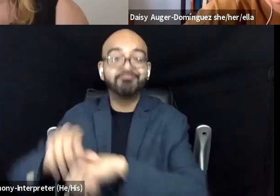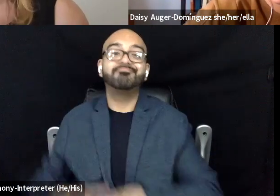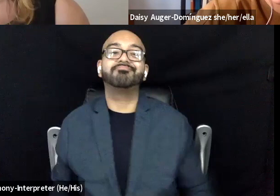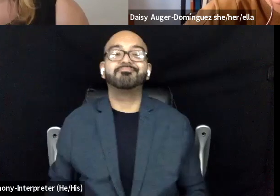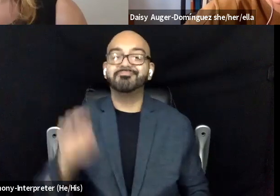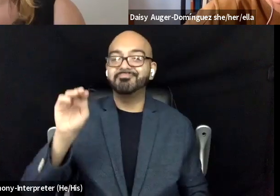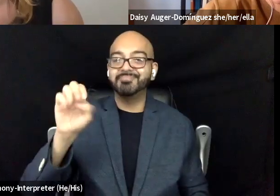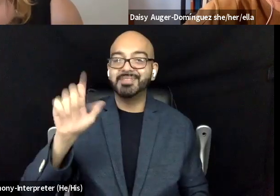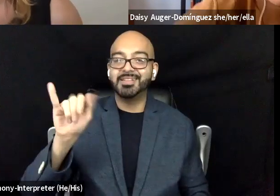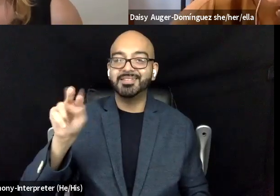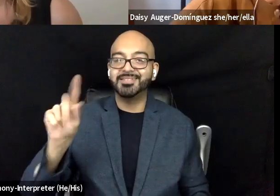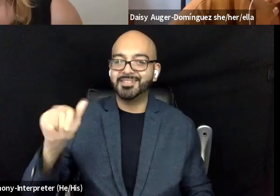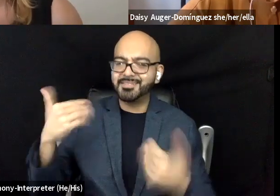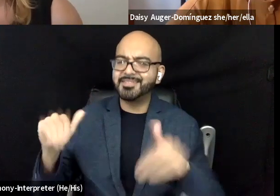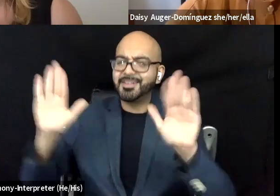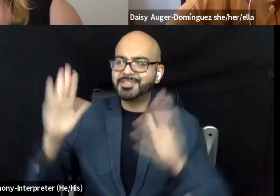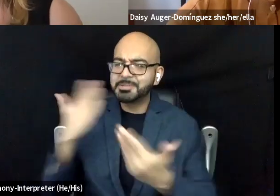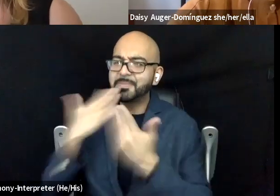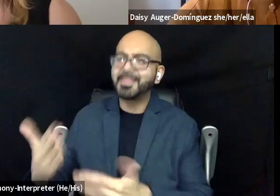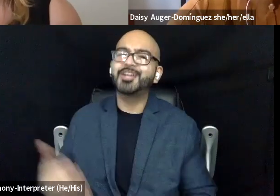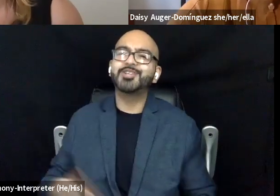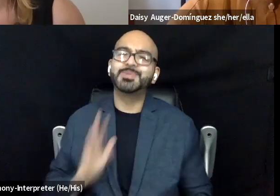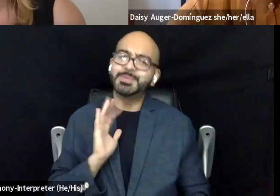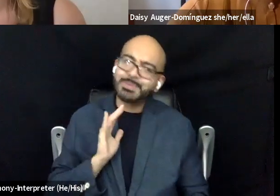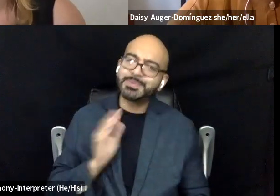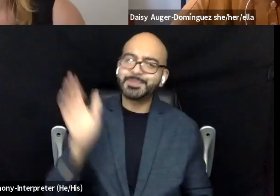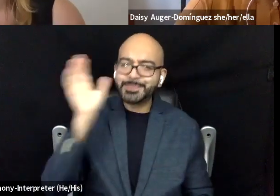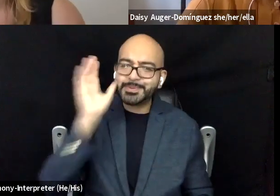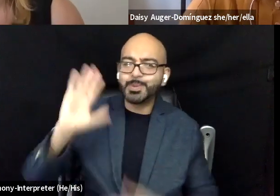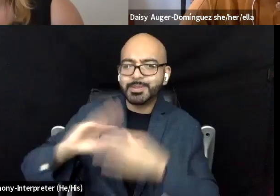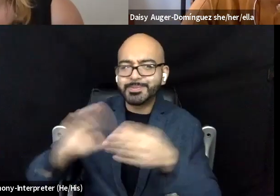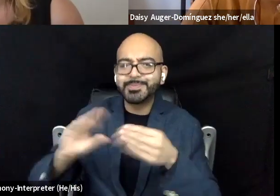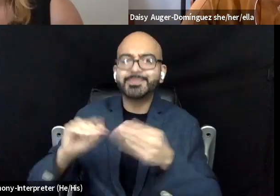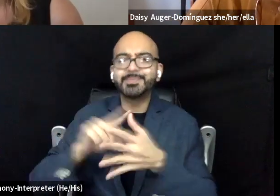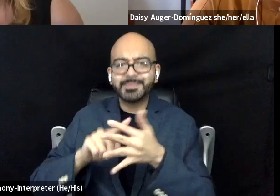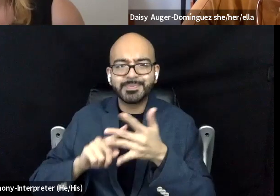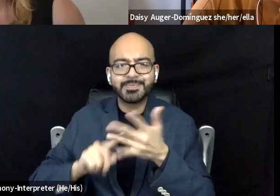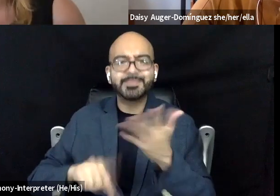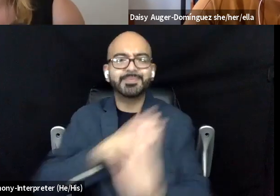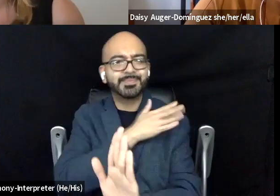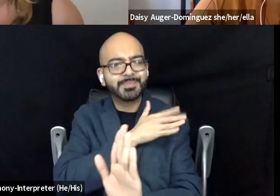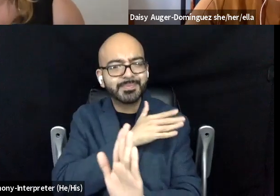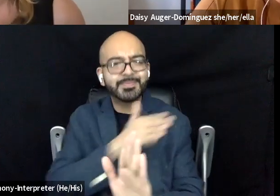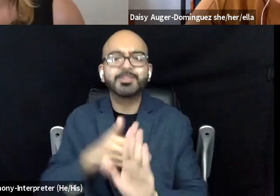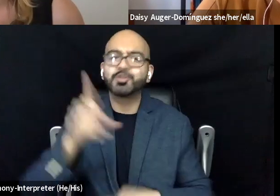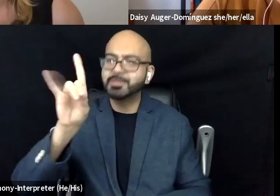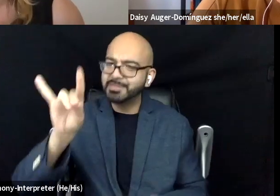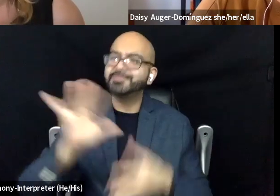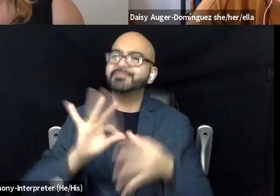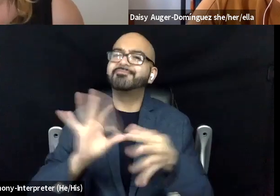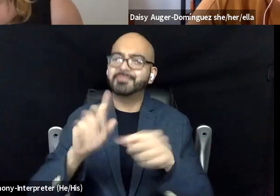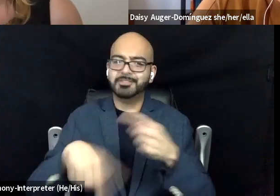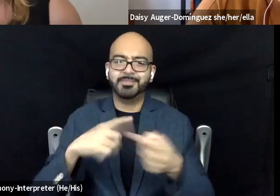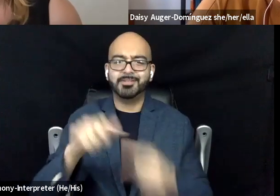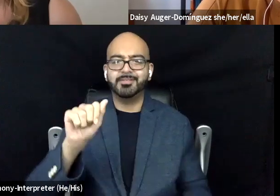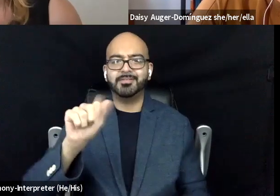great to hear your experience. And in that, there's so many things. I mean, you touched on allyship and the people that